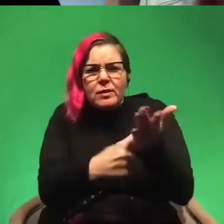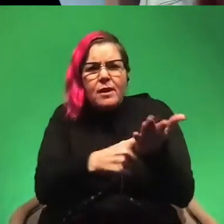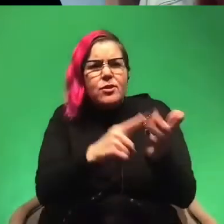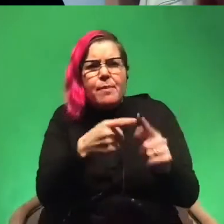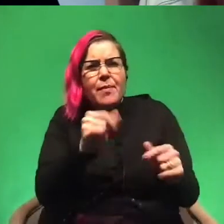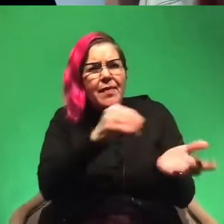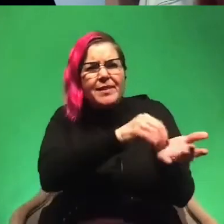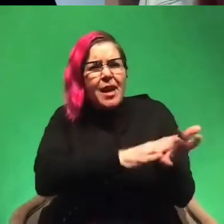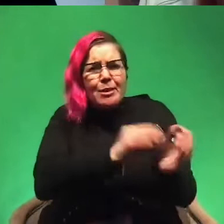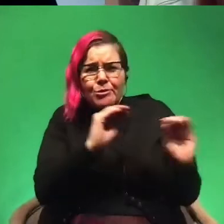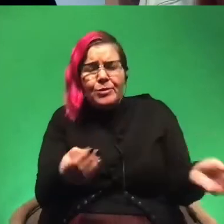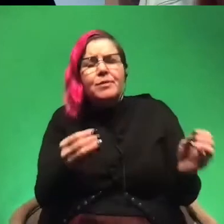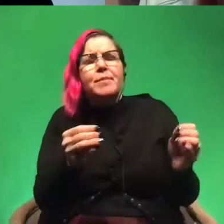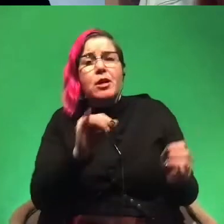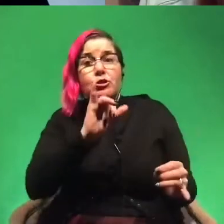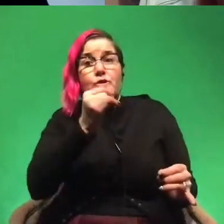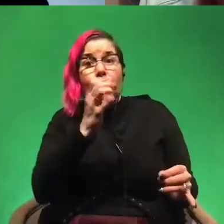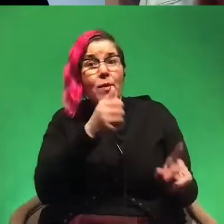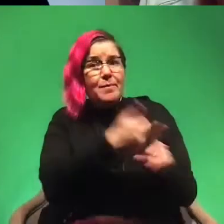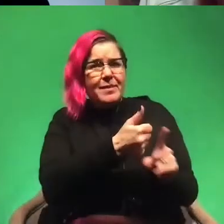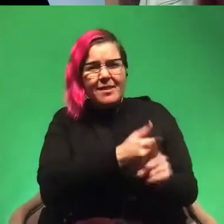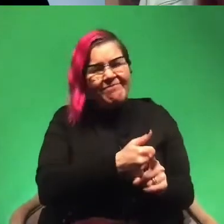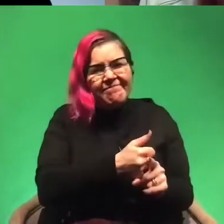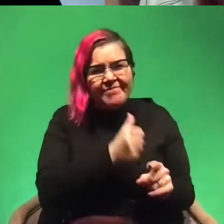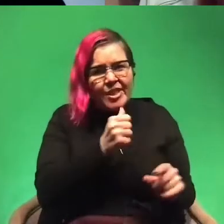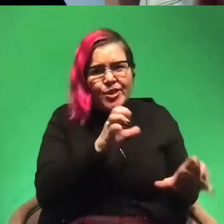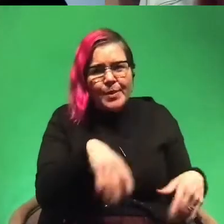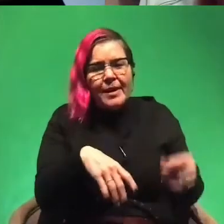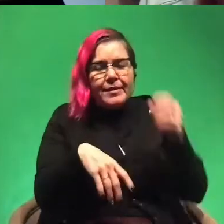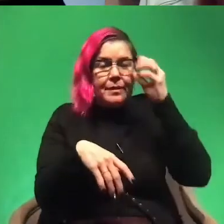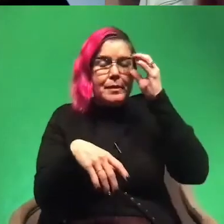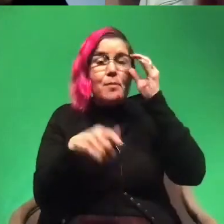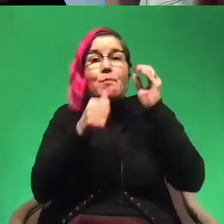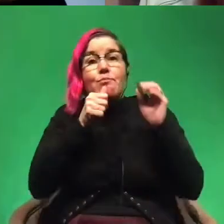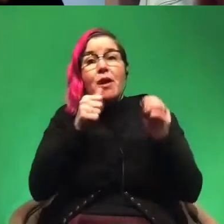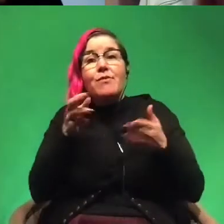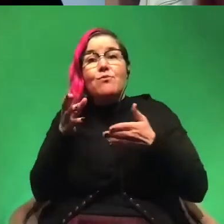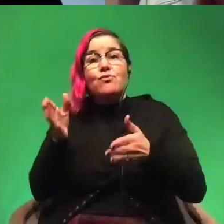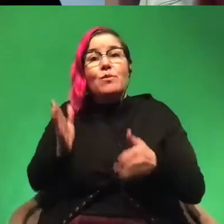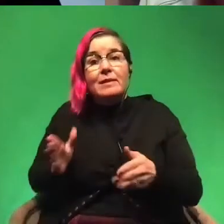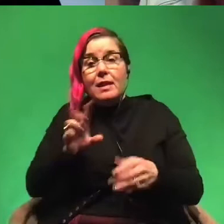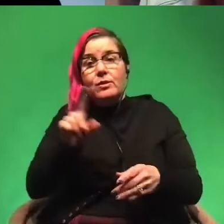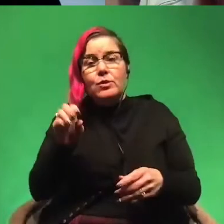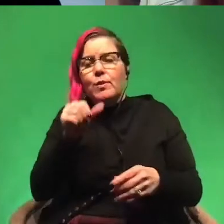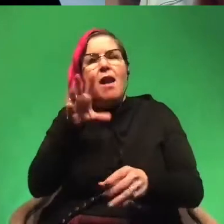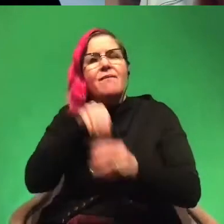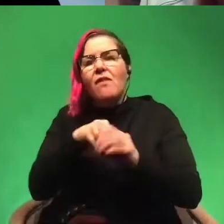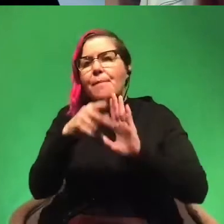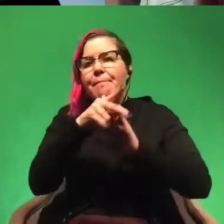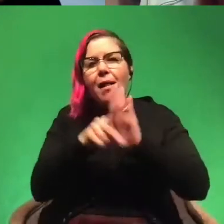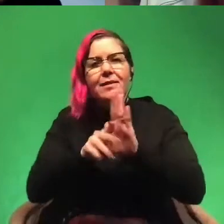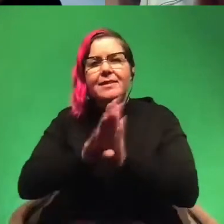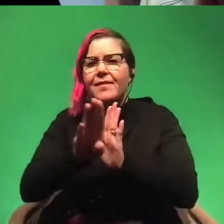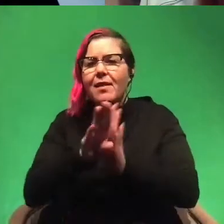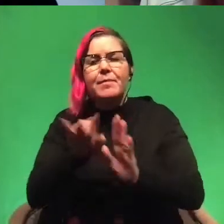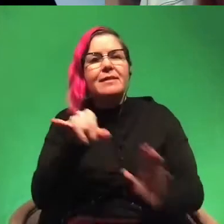documentary. And that's certainly something that Joe Exotic doesn't do. And, you know, private roadside zoos are not involved in policy development like